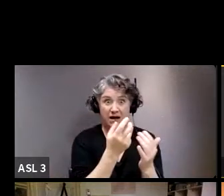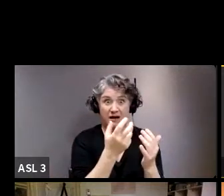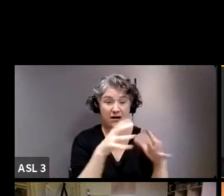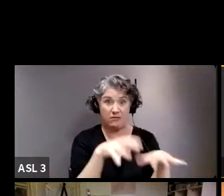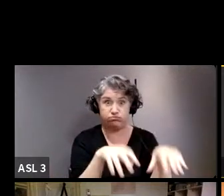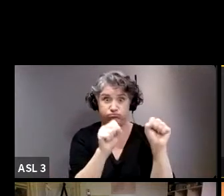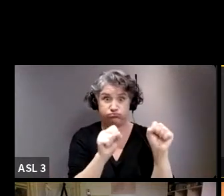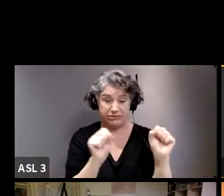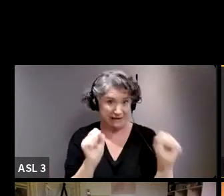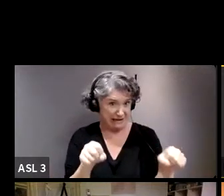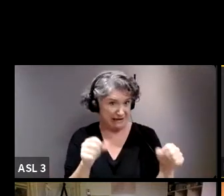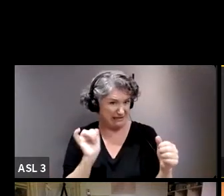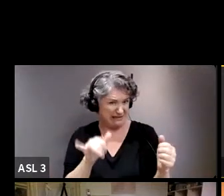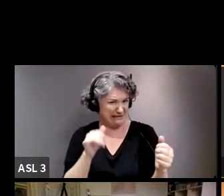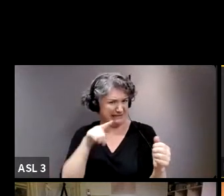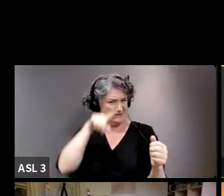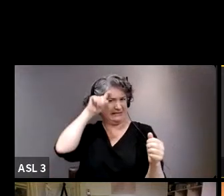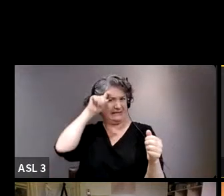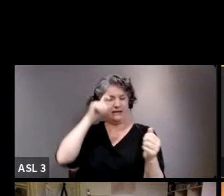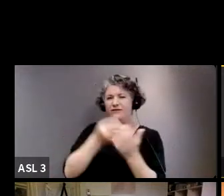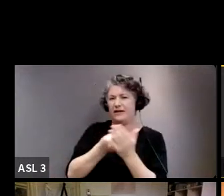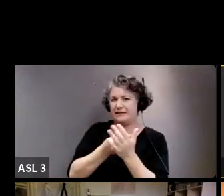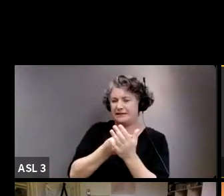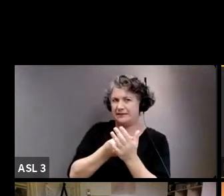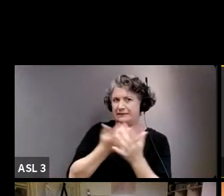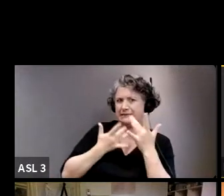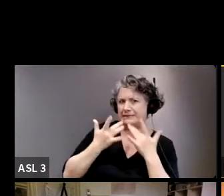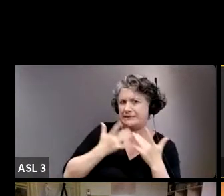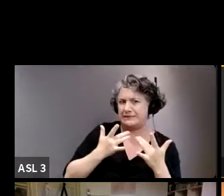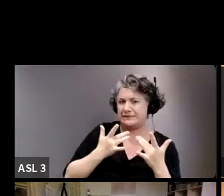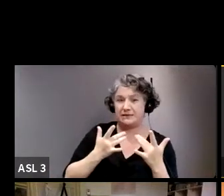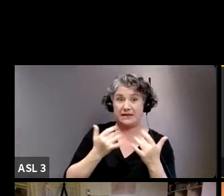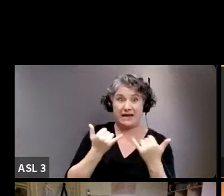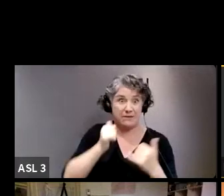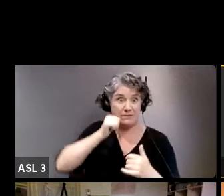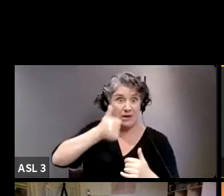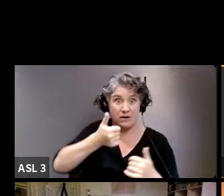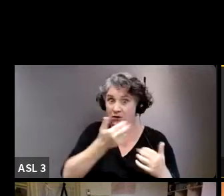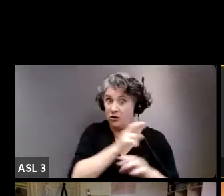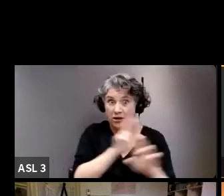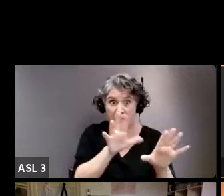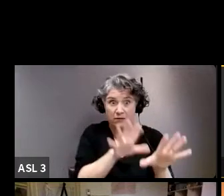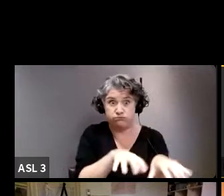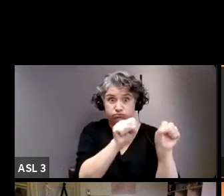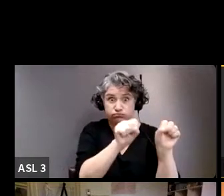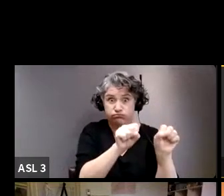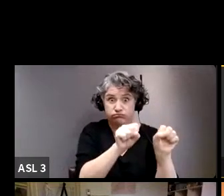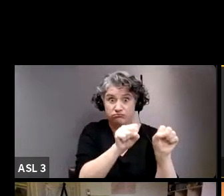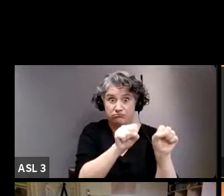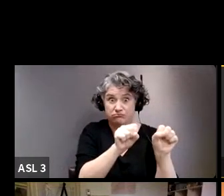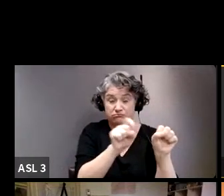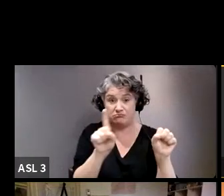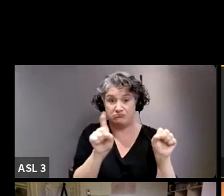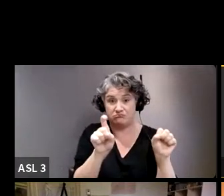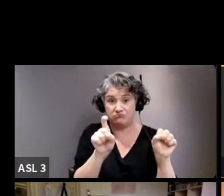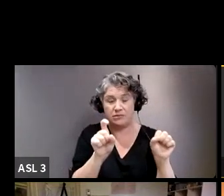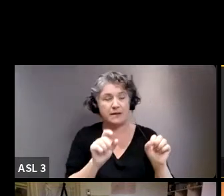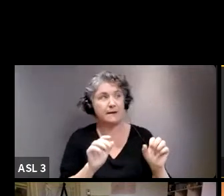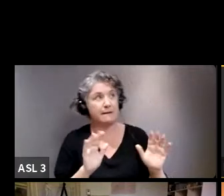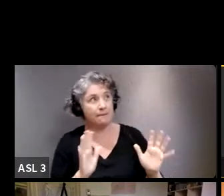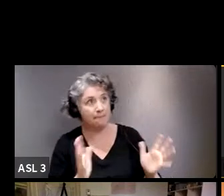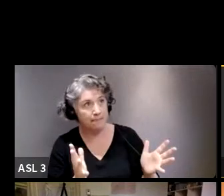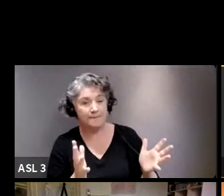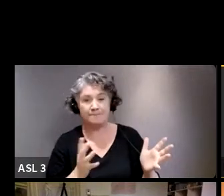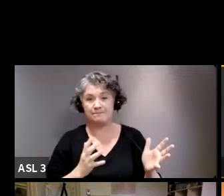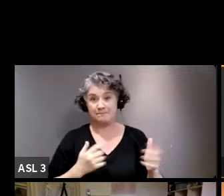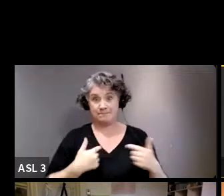um given the funding sorry to interrupt you given the funding can they take on that responsibility immediately i'm not in a